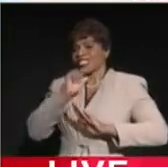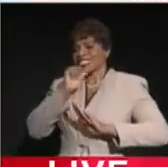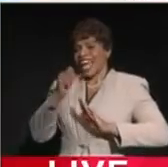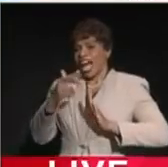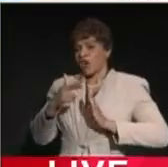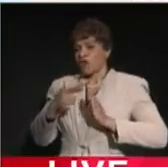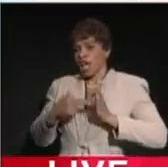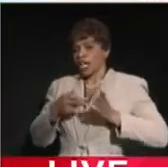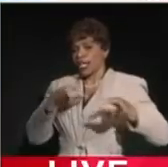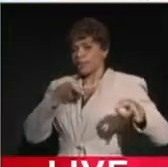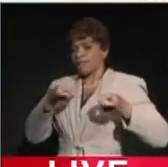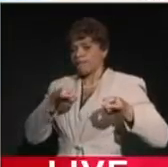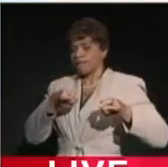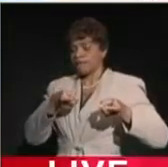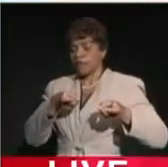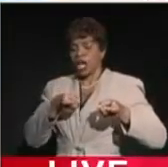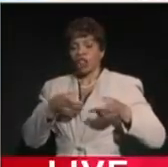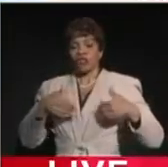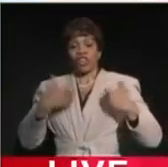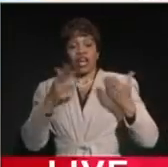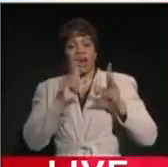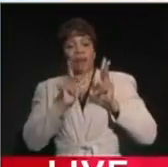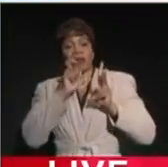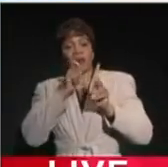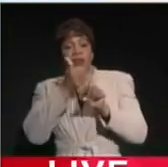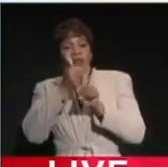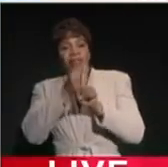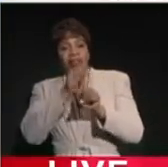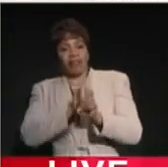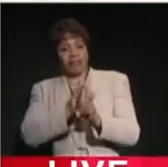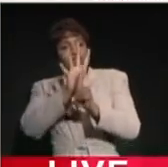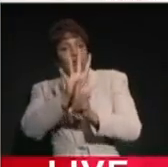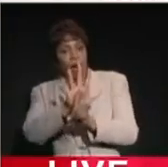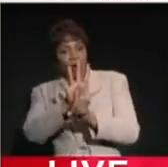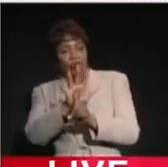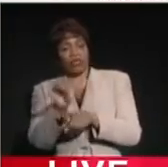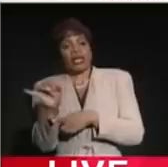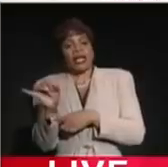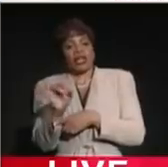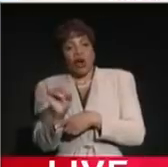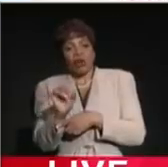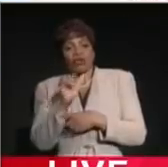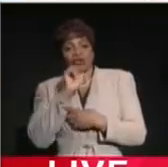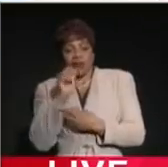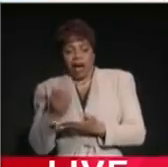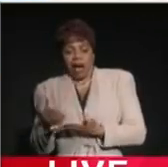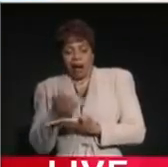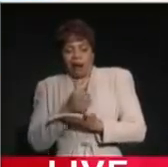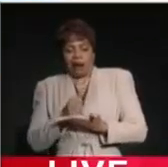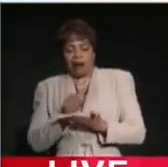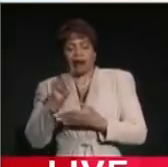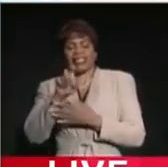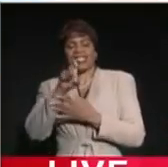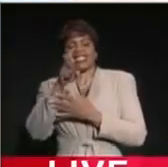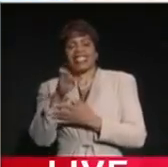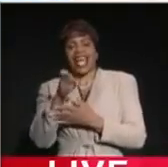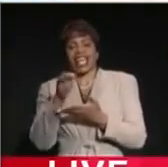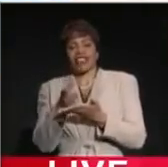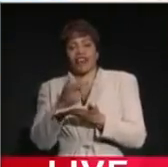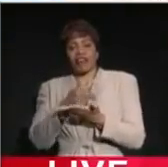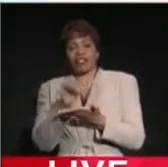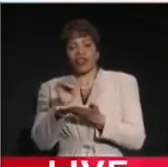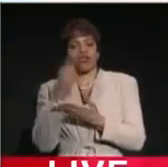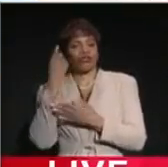therefore, minors in particular are exposed to that. Put aside the fact you don't earn the tax revenue, which is also a reality, the fact